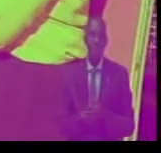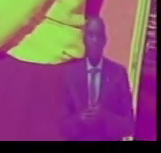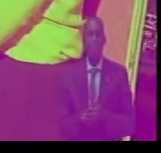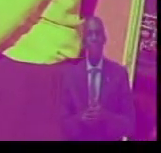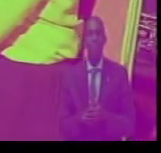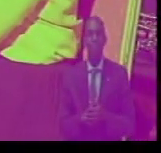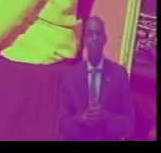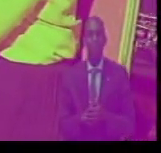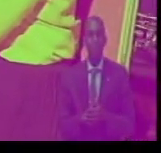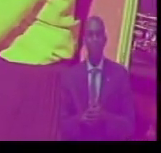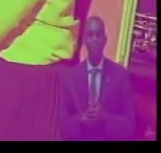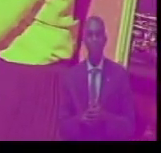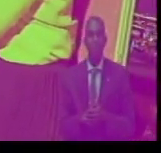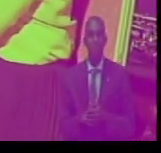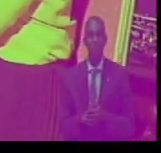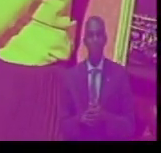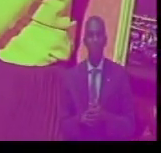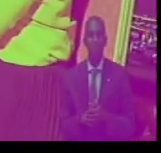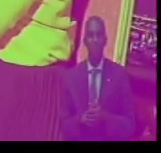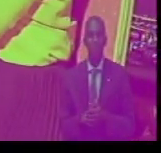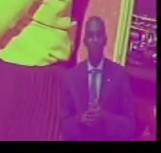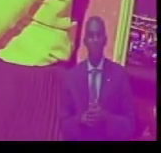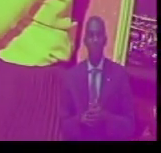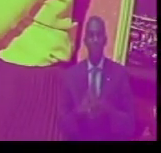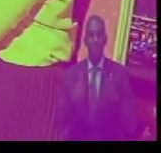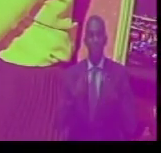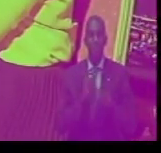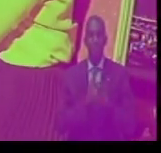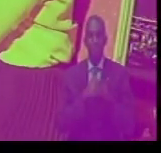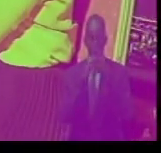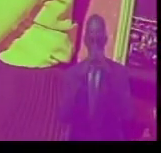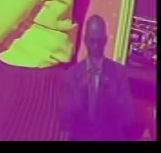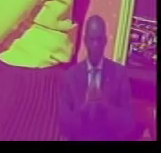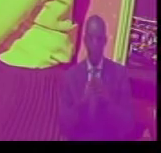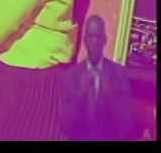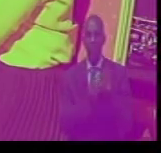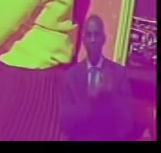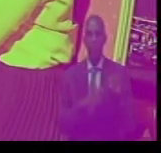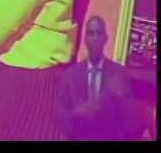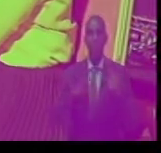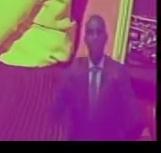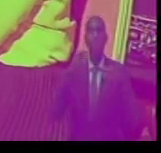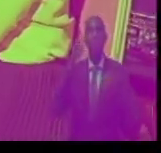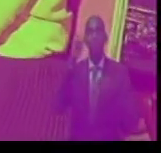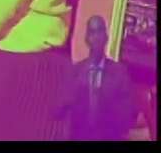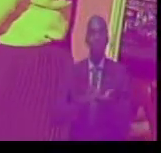Amen. Amen. Let's worship the Lord.